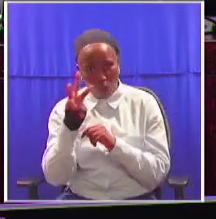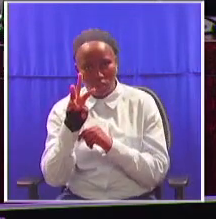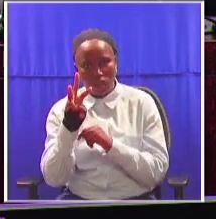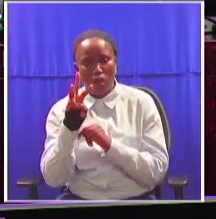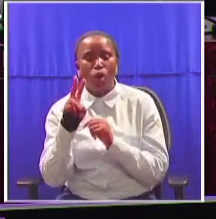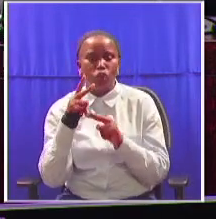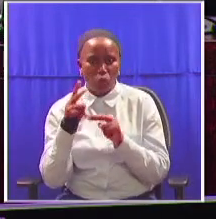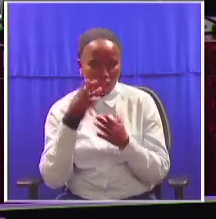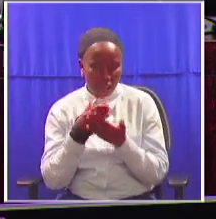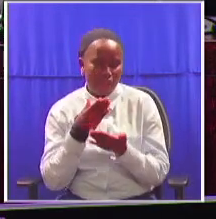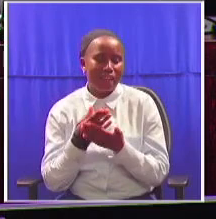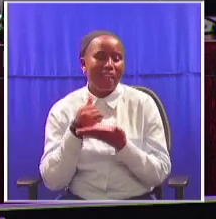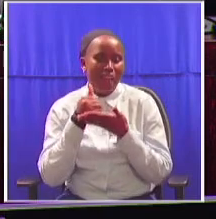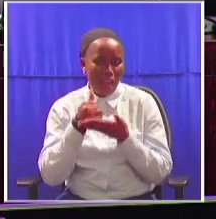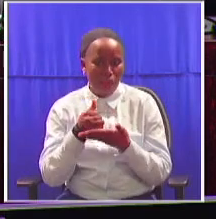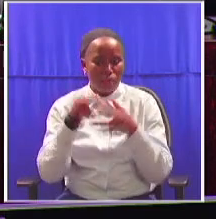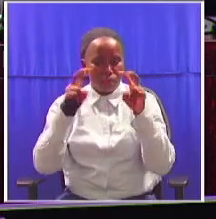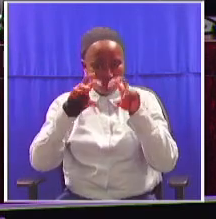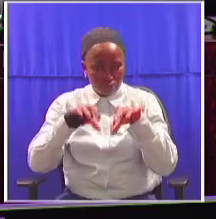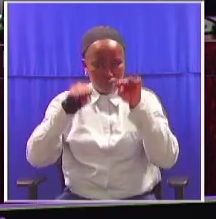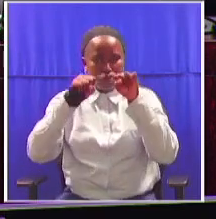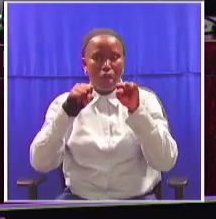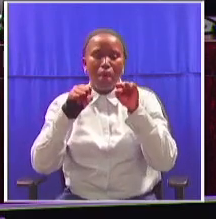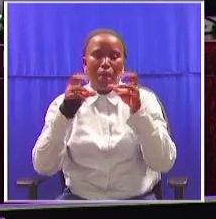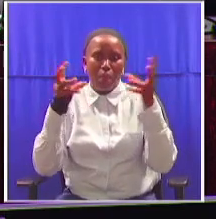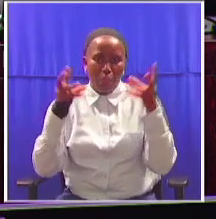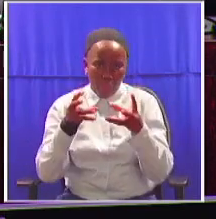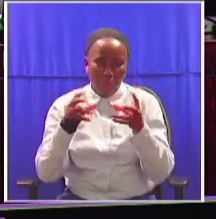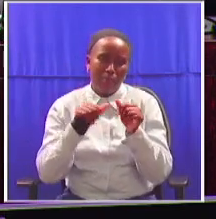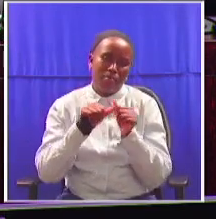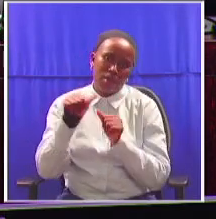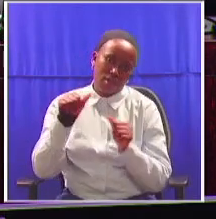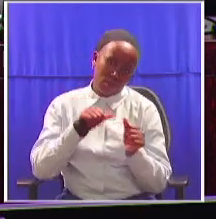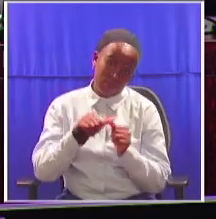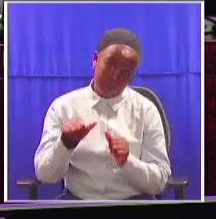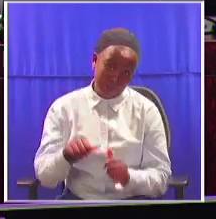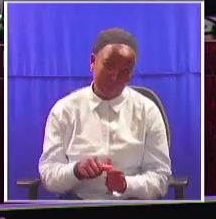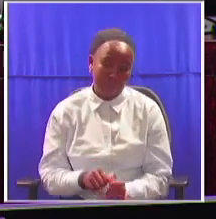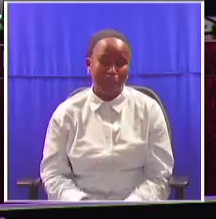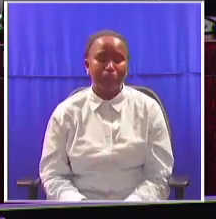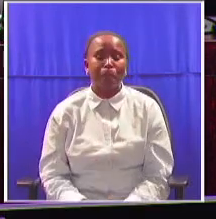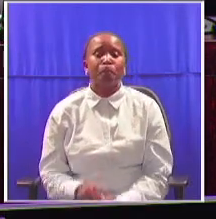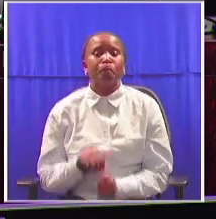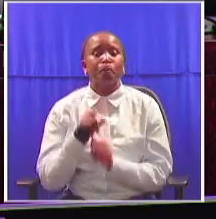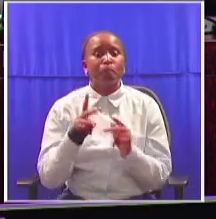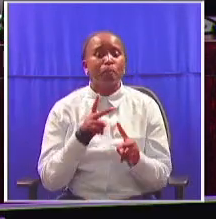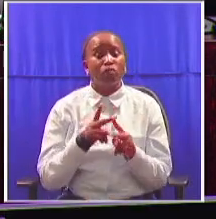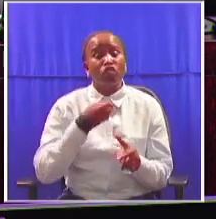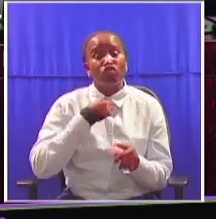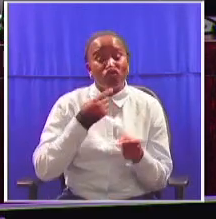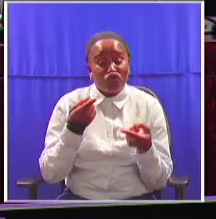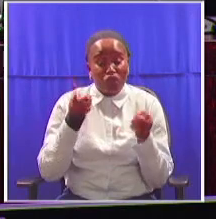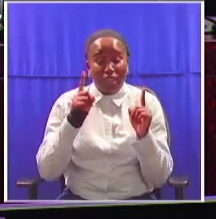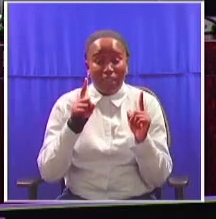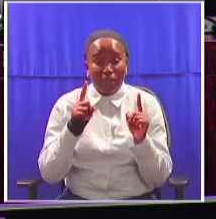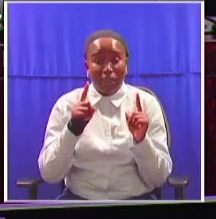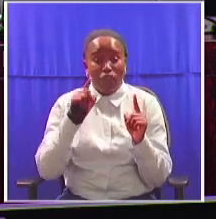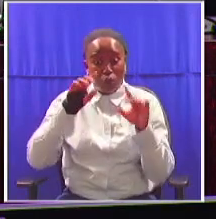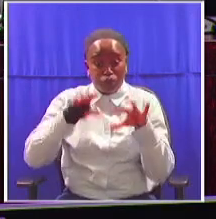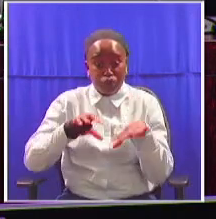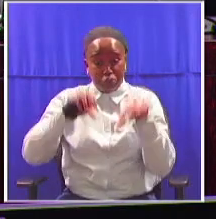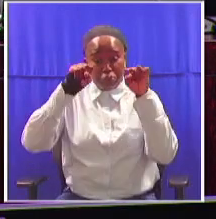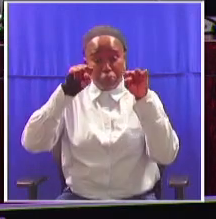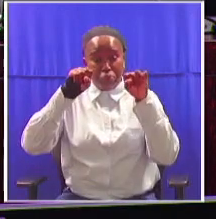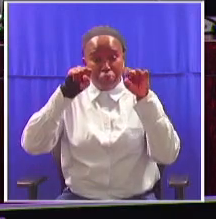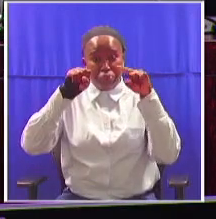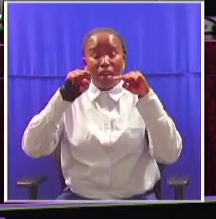shedding. We must reiterate that the risk of a national blackout remains extremely